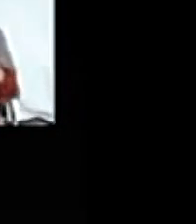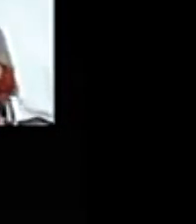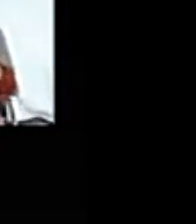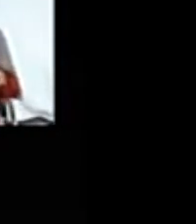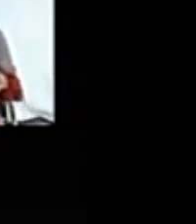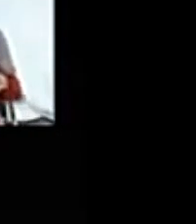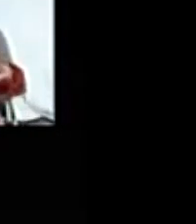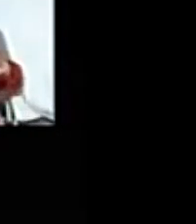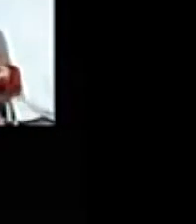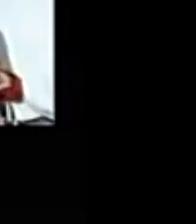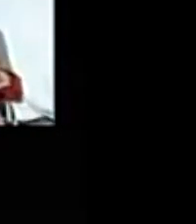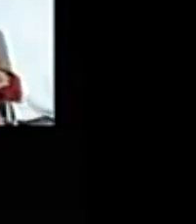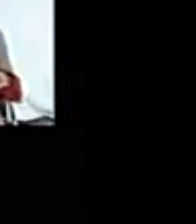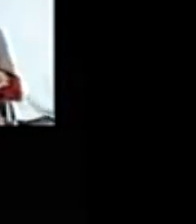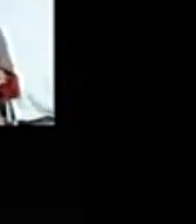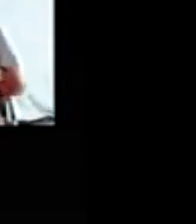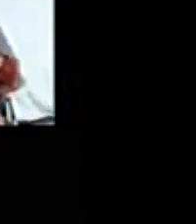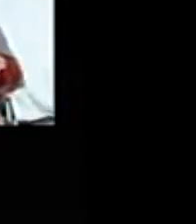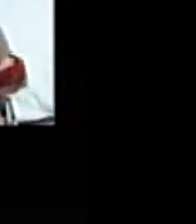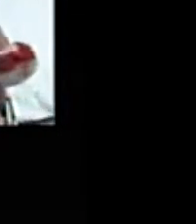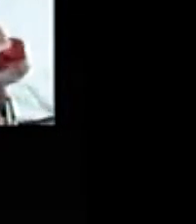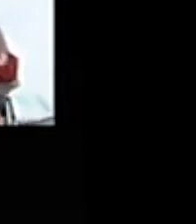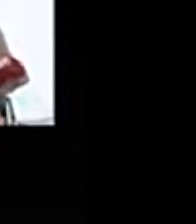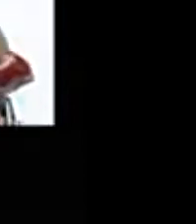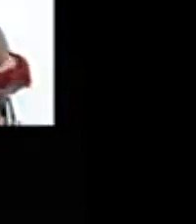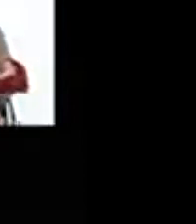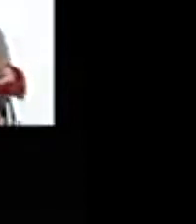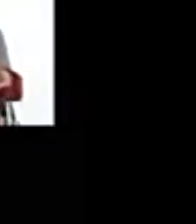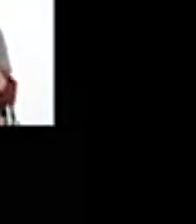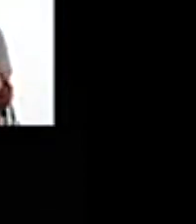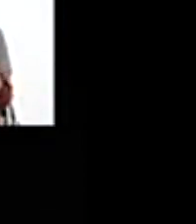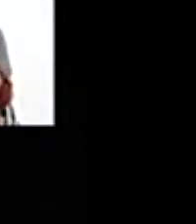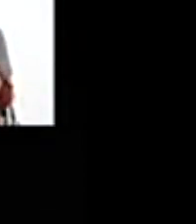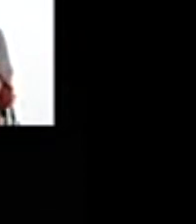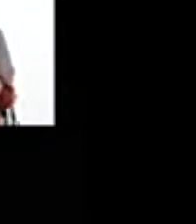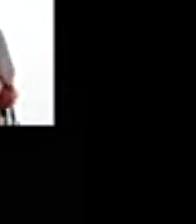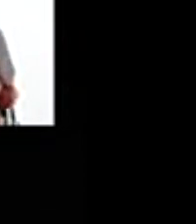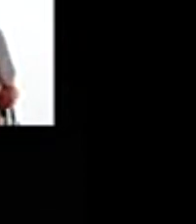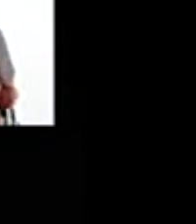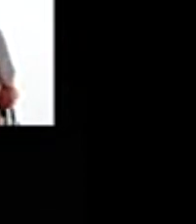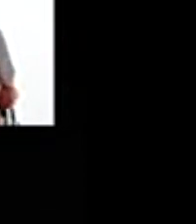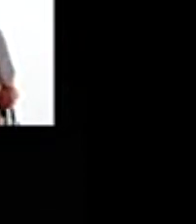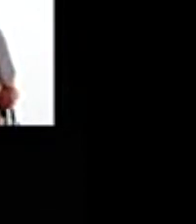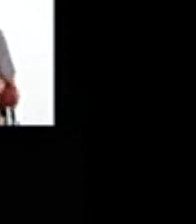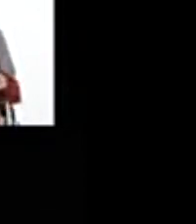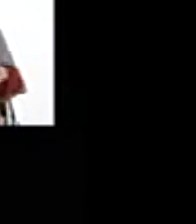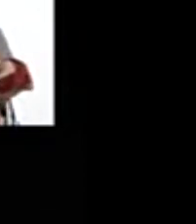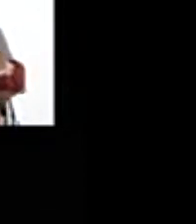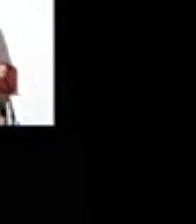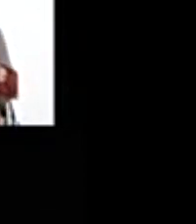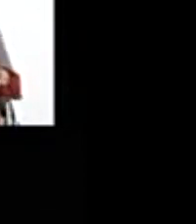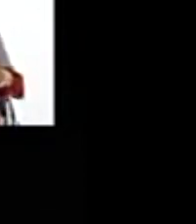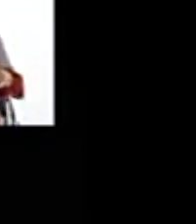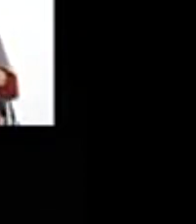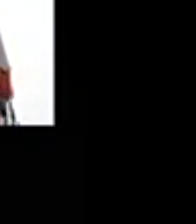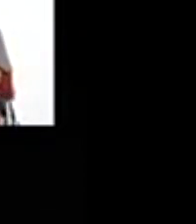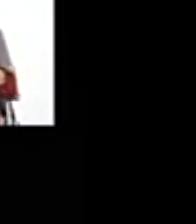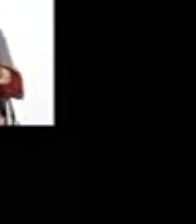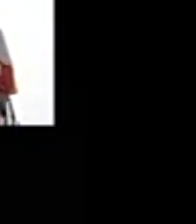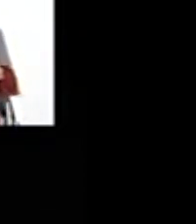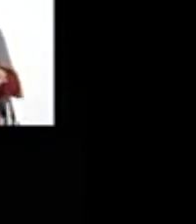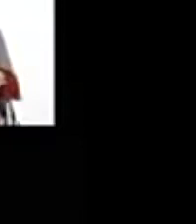Make us strong, suffered shame to give us glory. He went to hell to take us